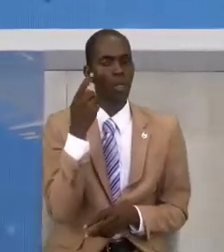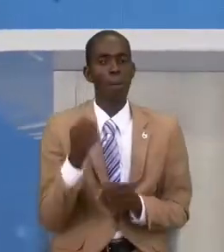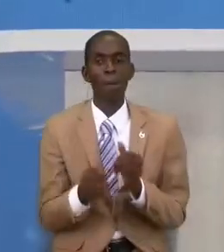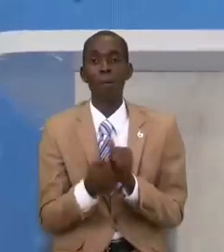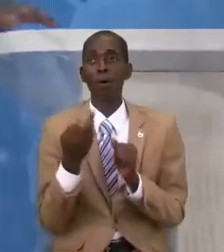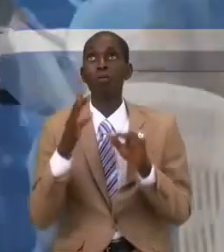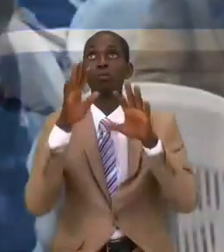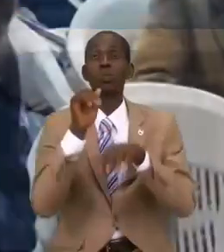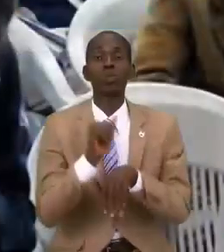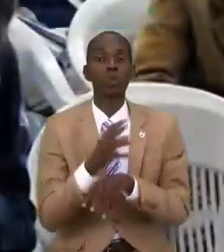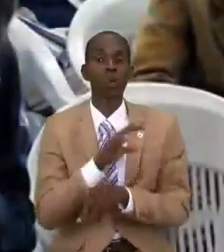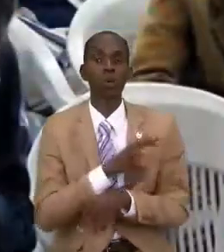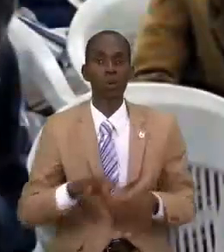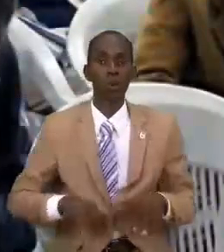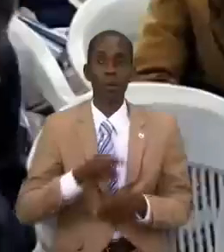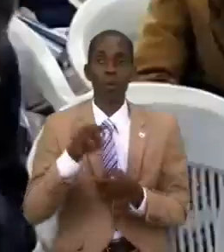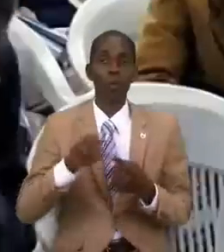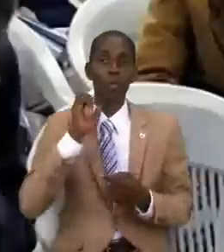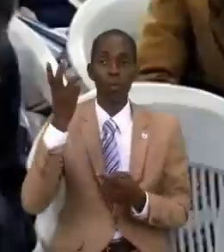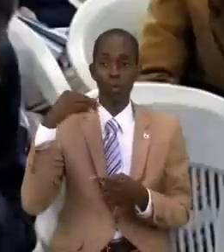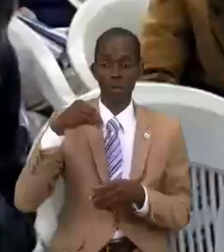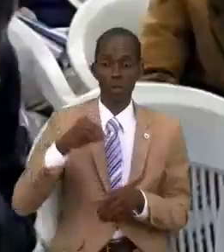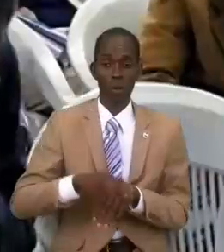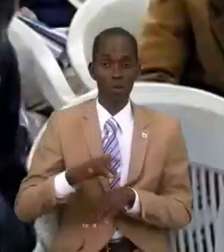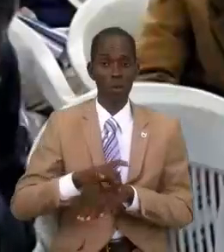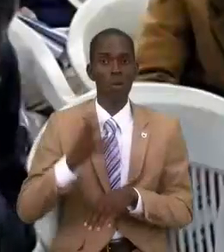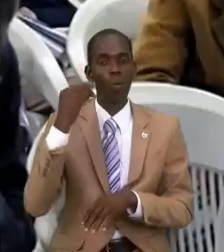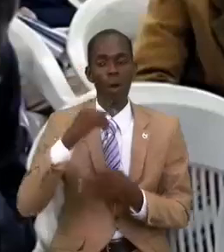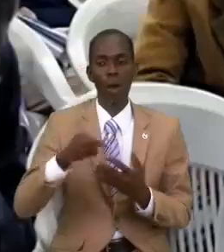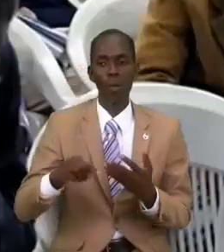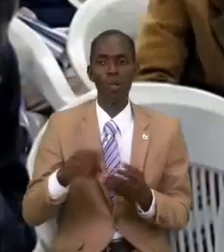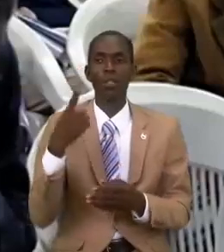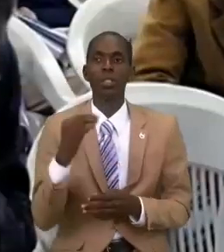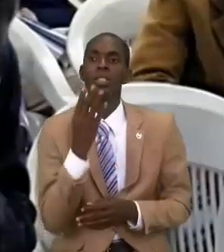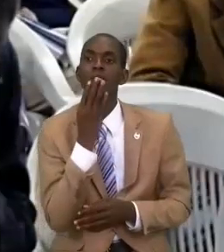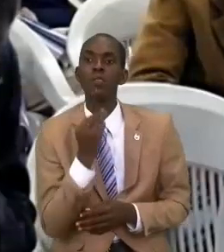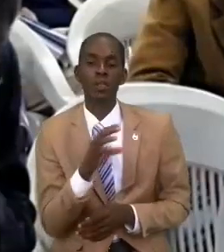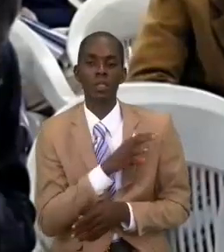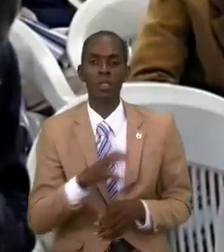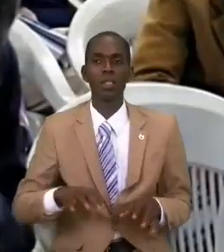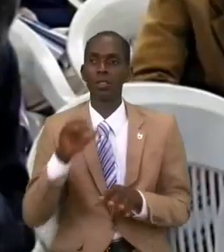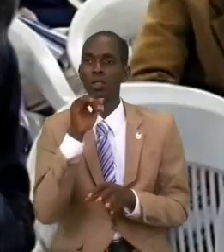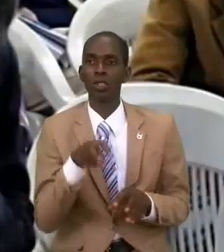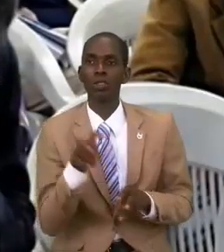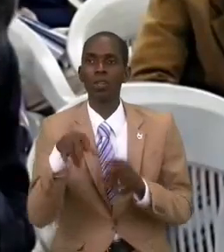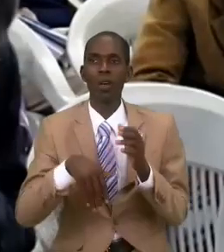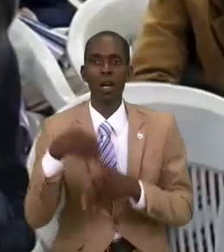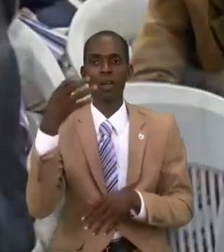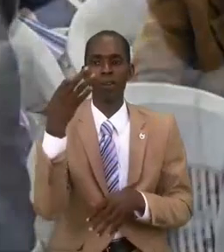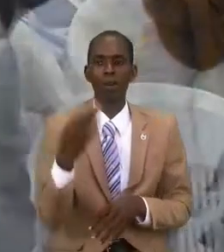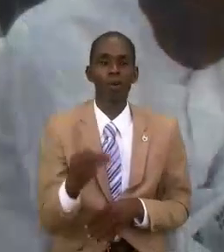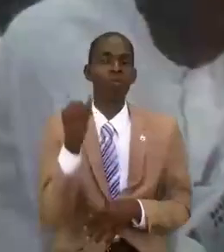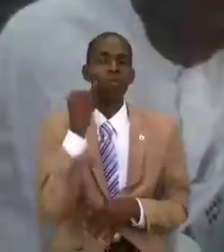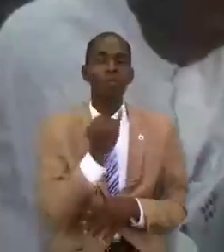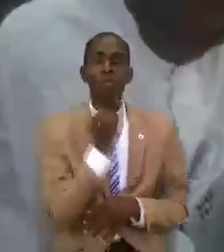Jews. He didn't travel out of Israel except when he was a baby and carried him to Egypt. But all the